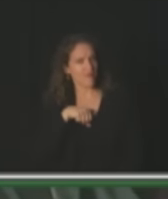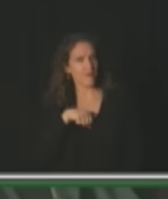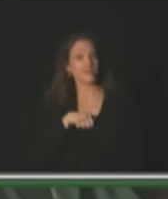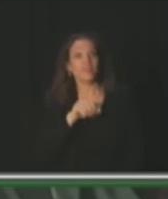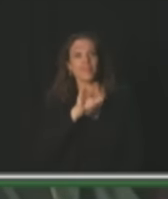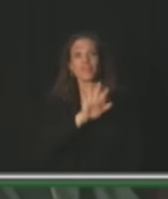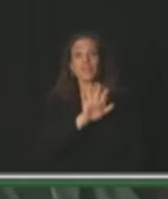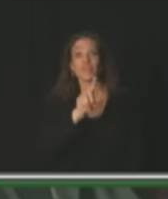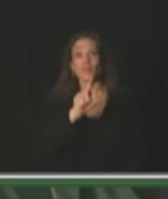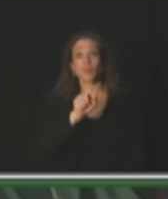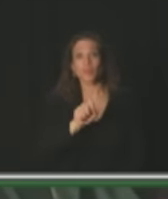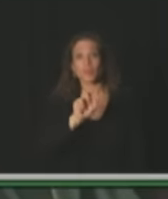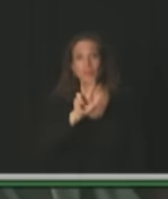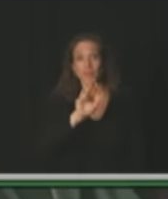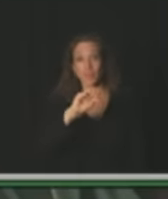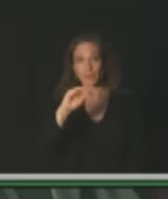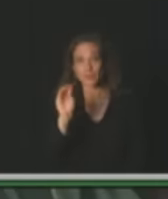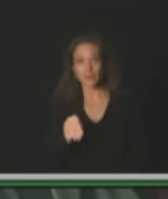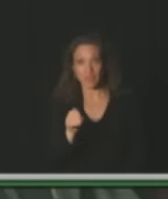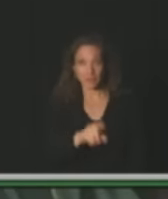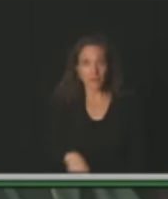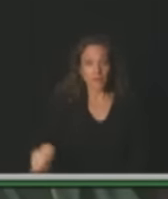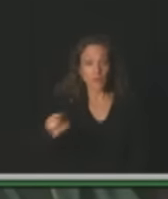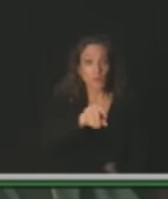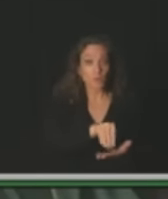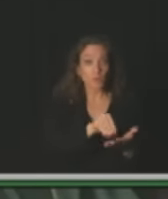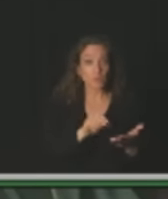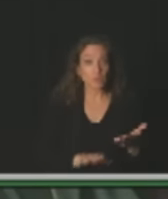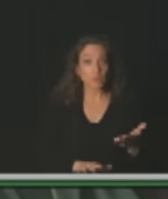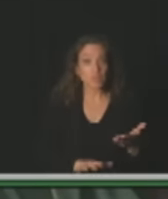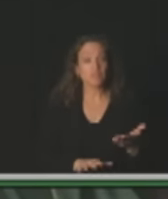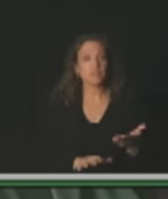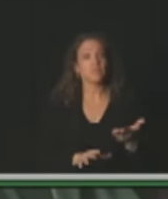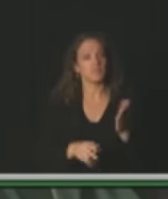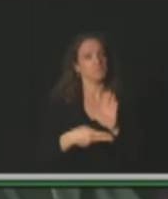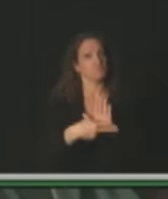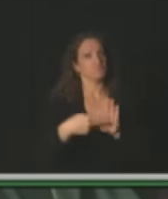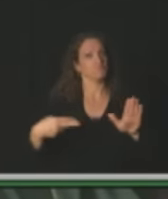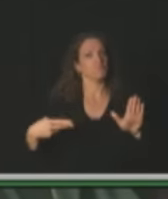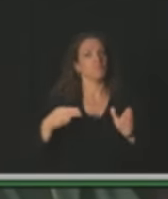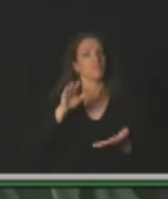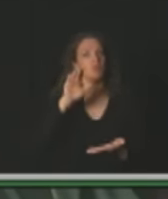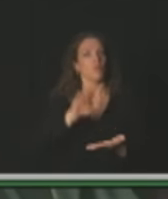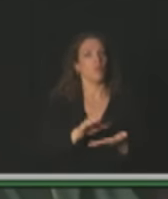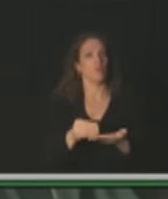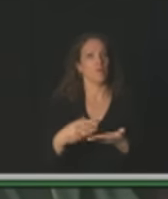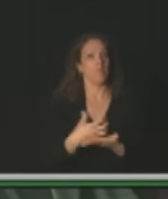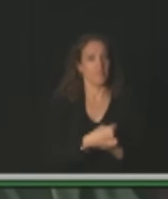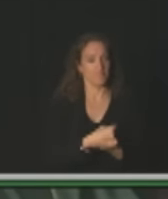51.3% of our students, of you, are categorized as low income.